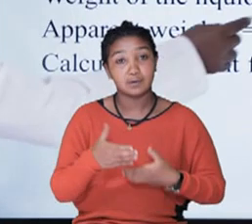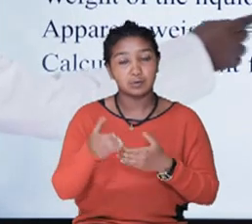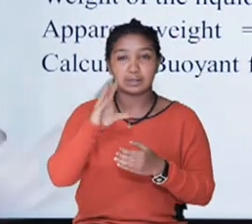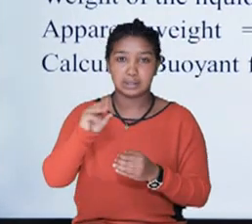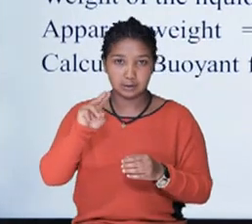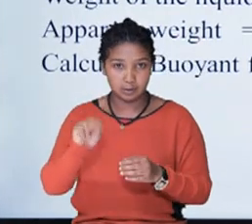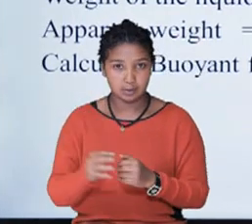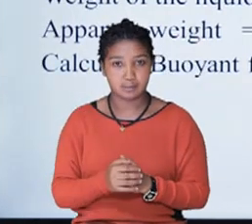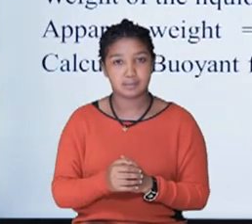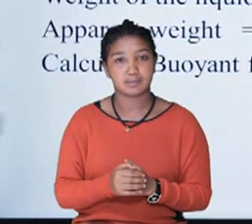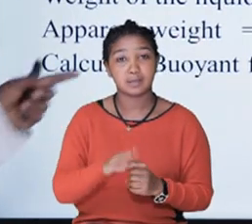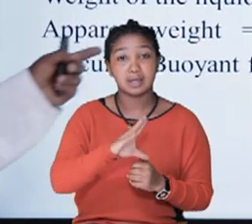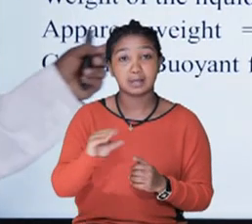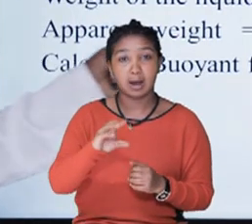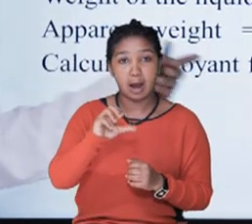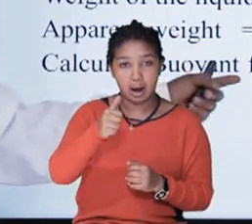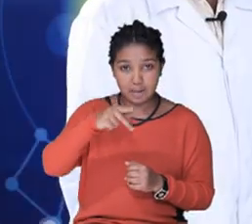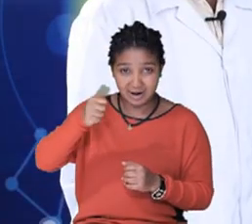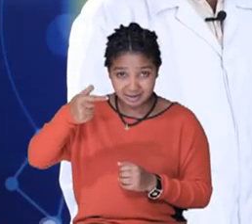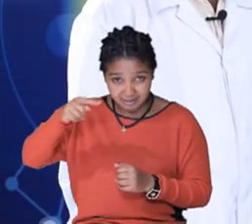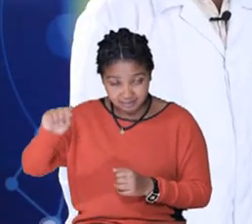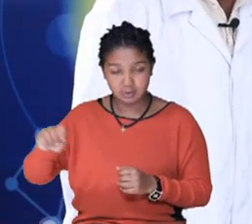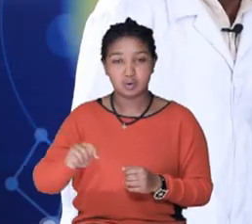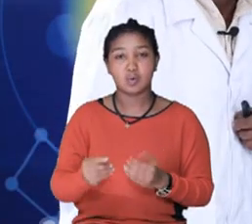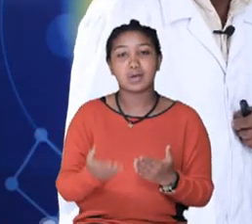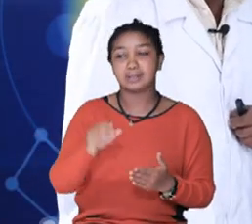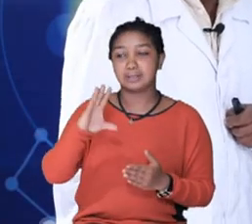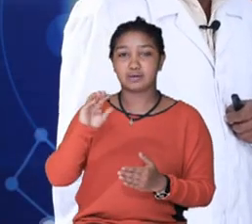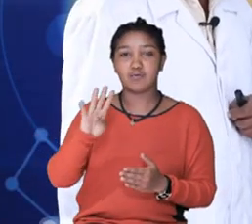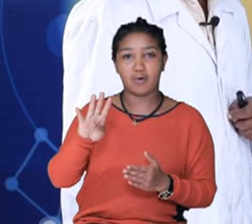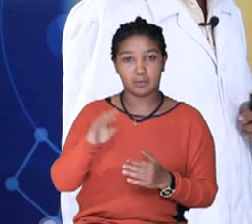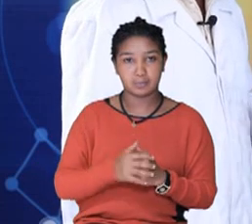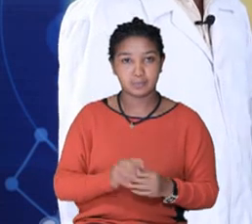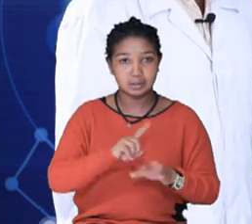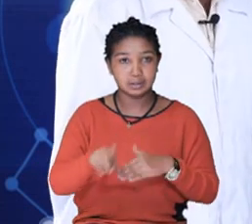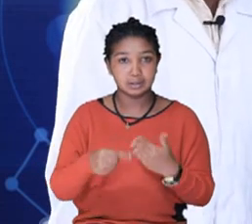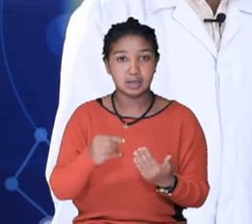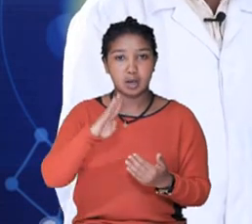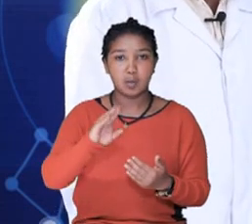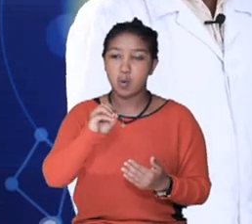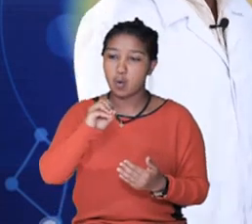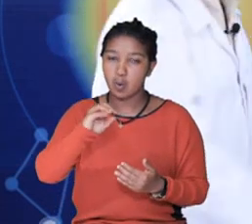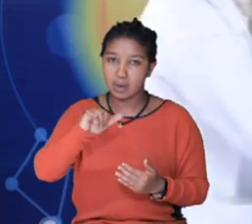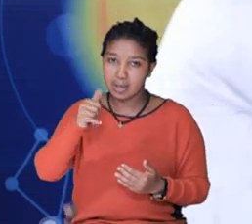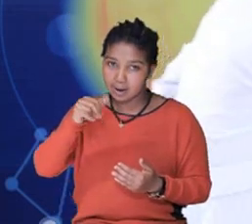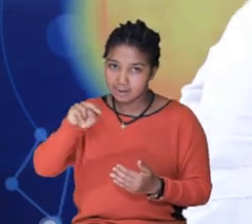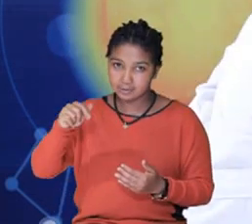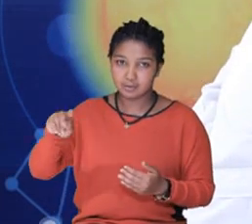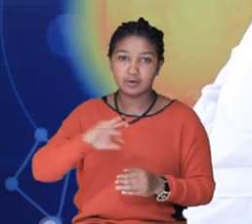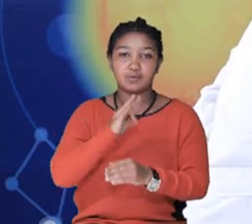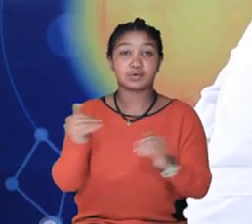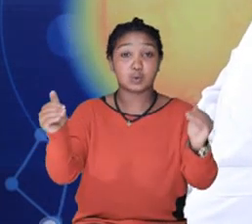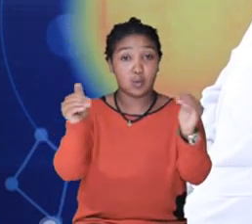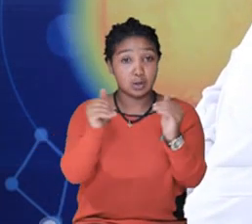is 6 Newton. And the apparent weight is 4 Newton. So the buoyant force is what?